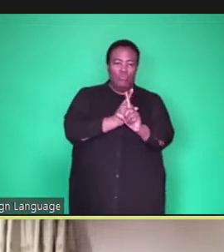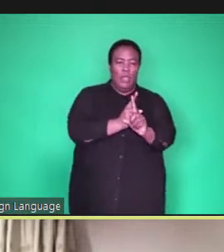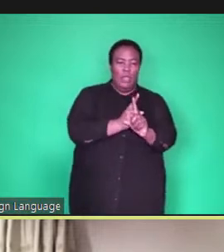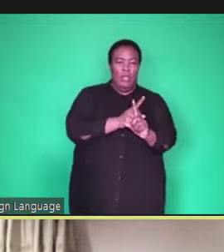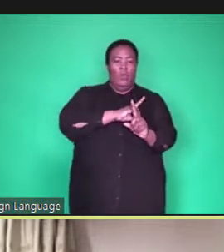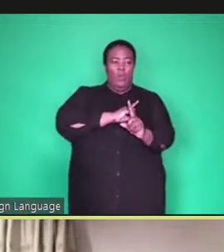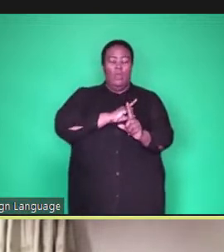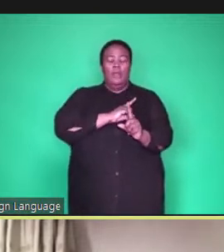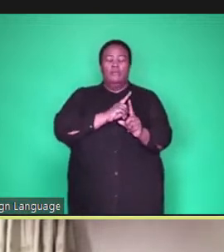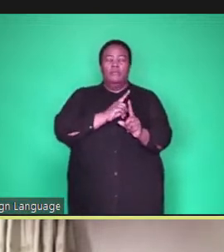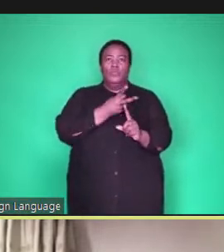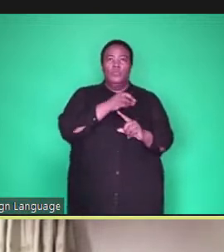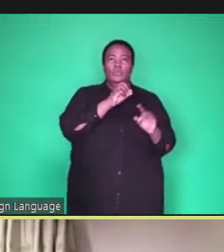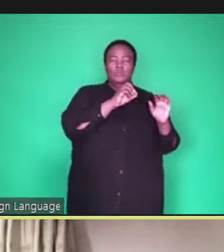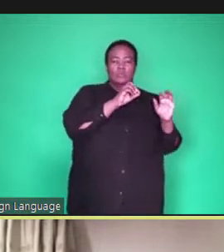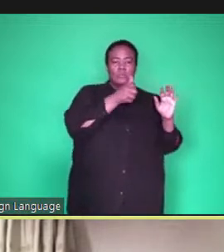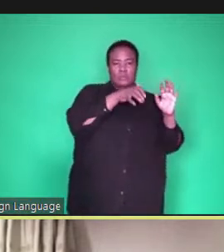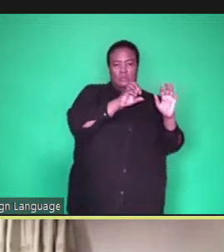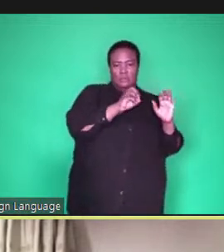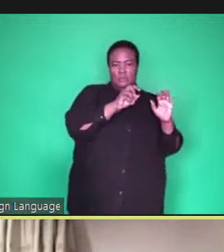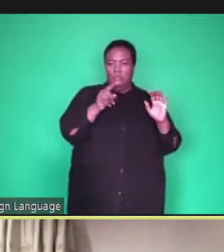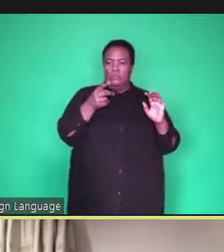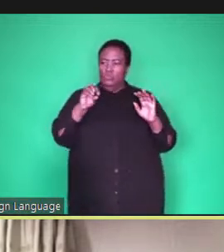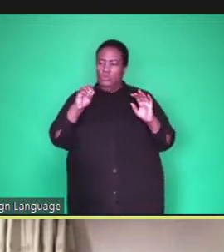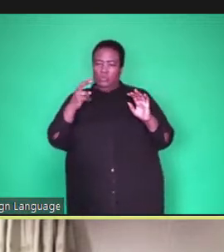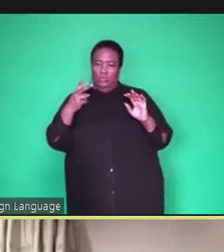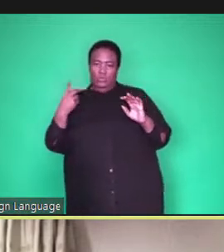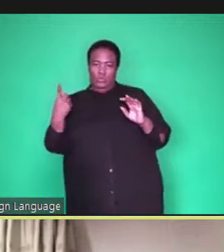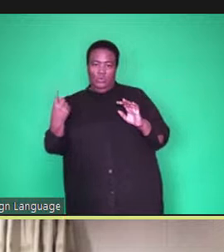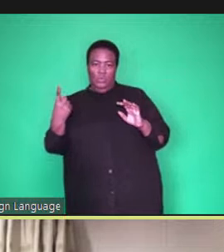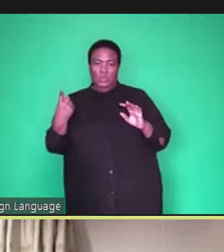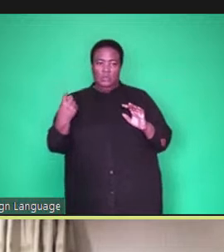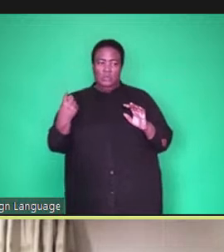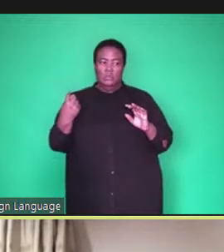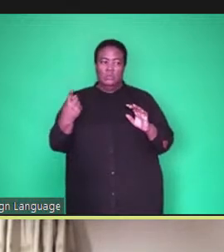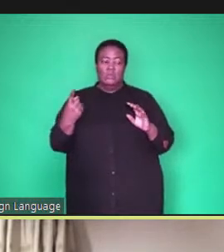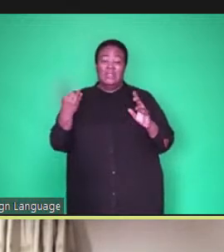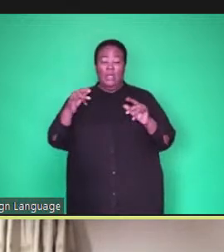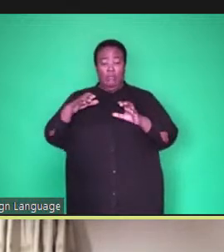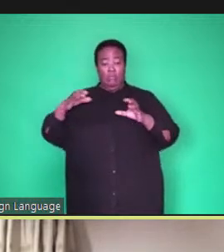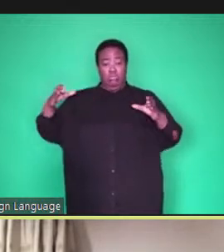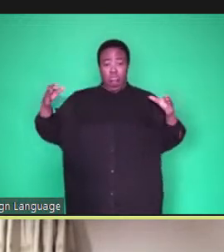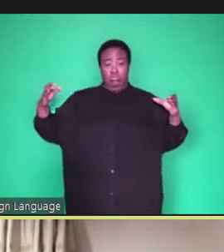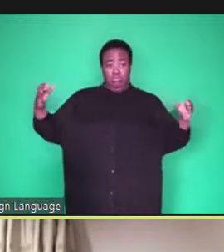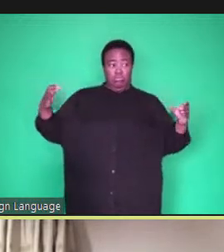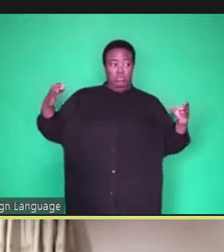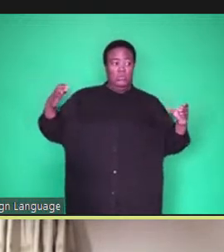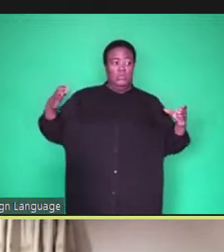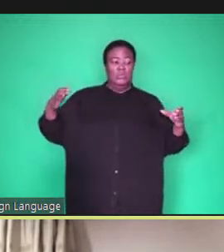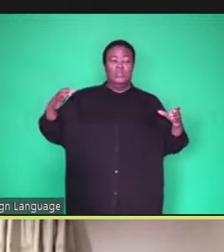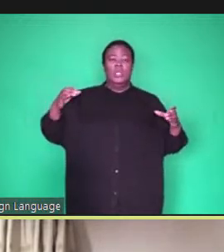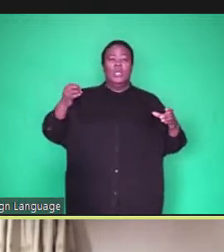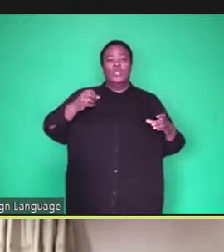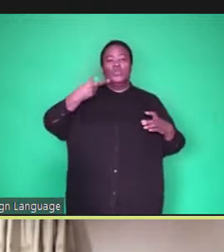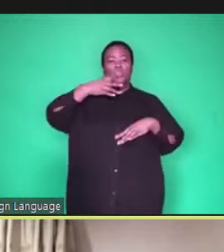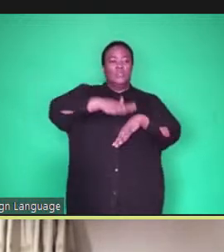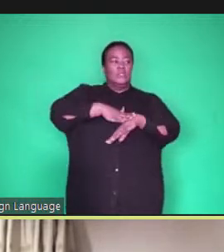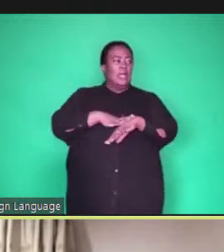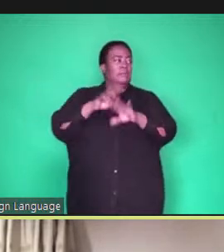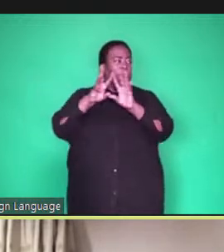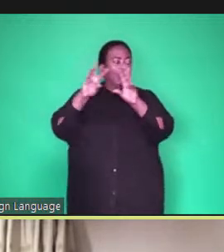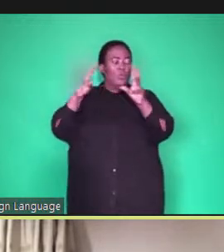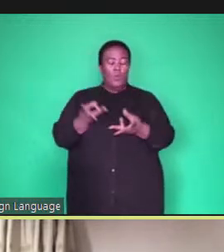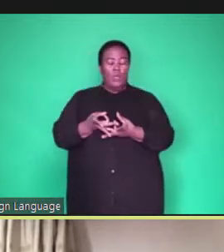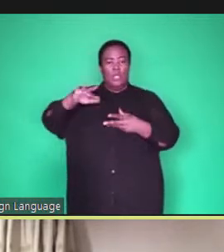and 2021, South Africa has warmed at twice the global average. We've seen both hot and cold